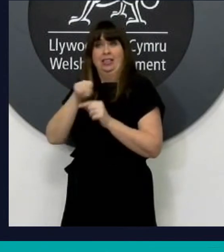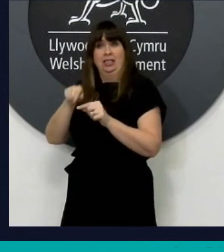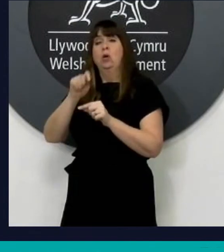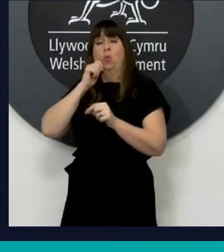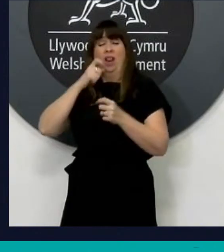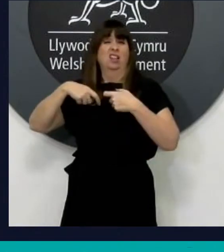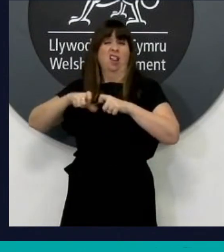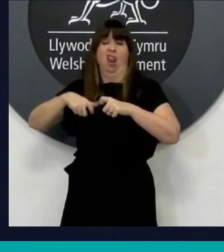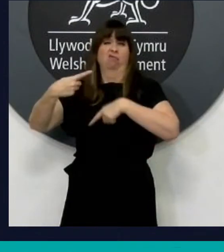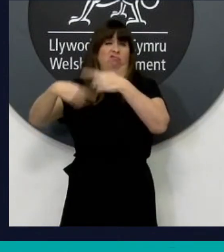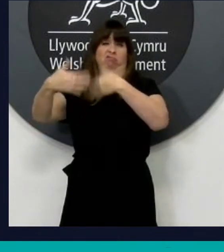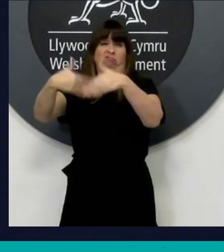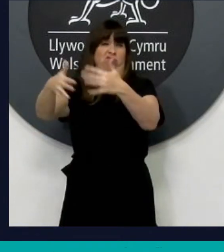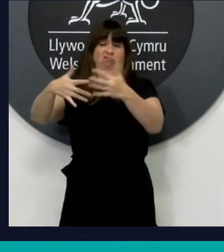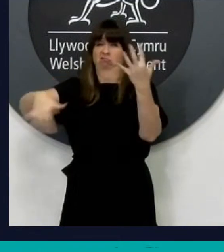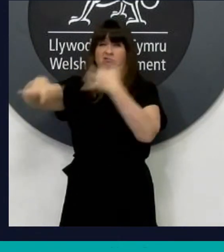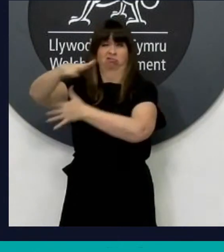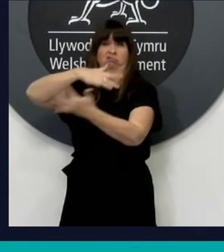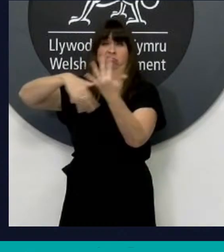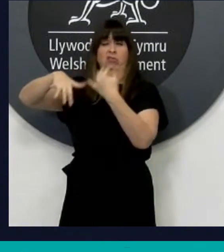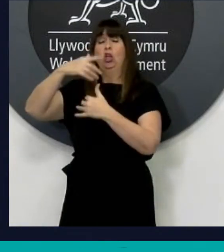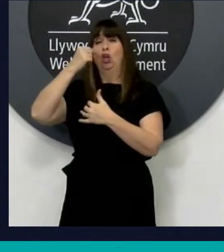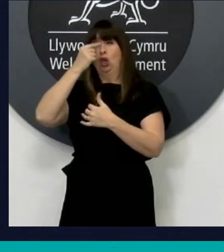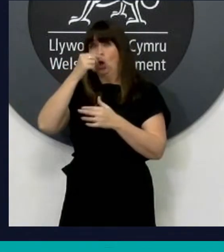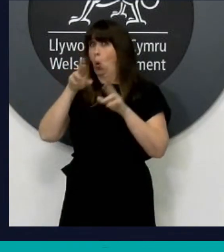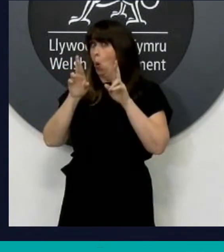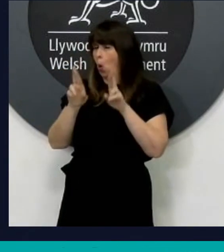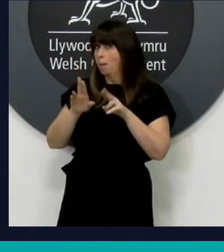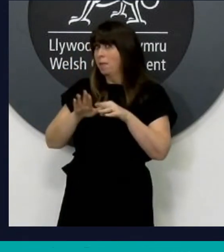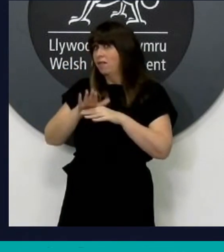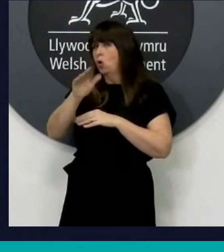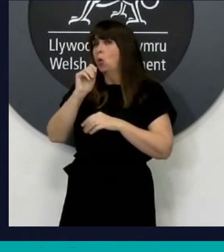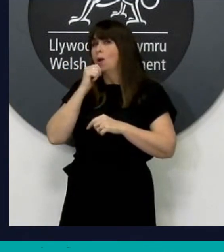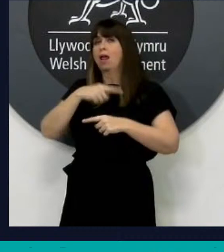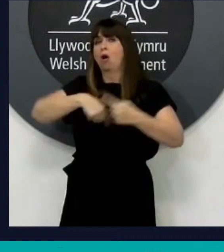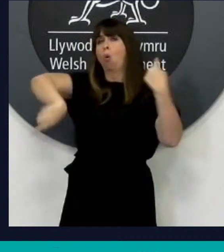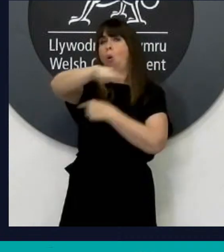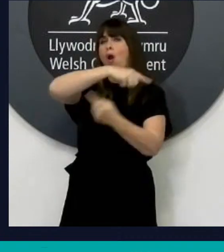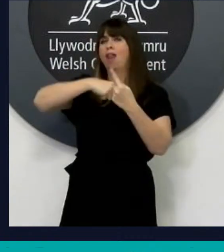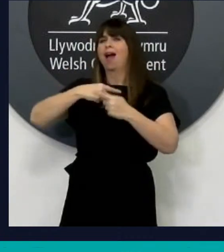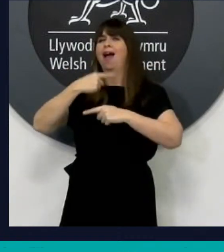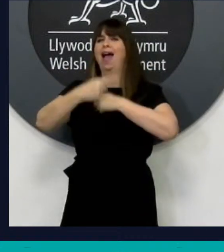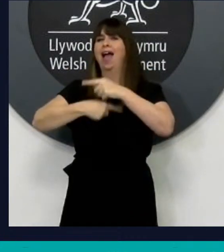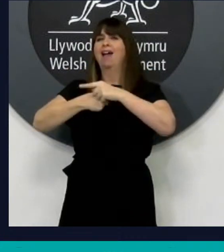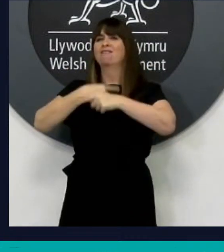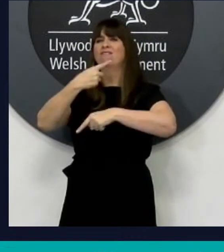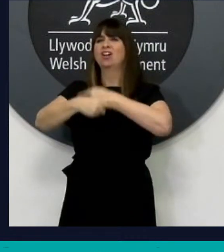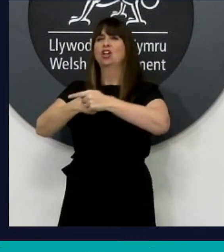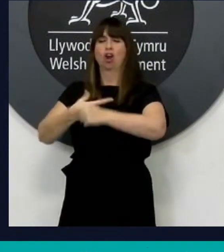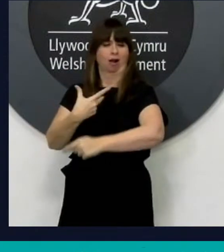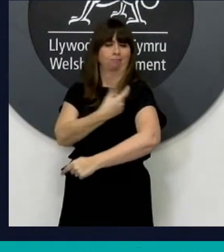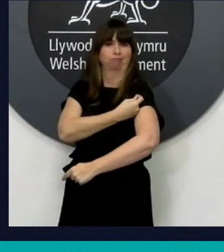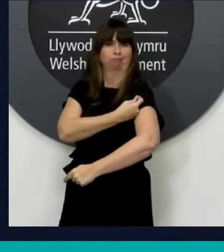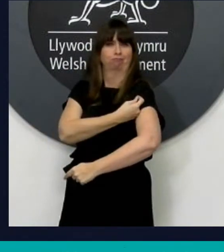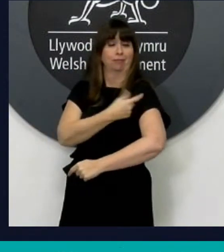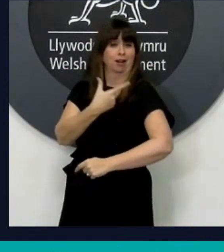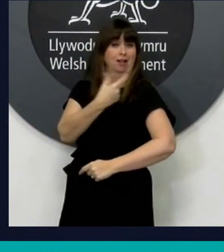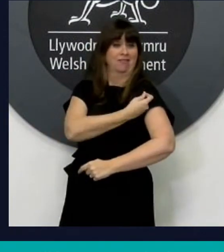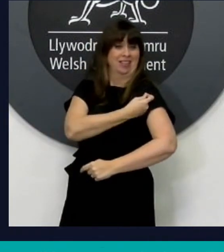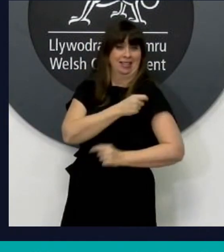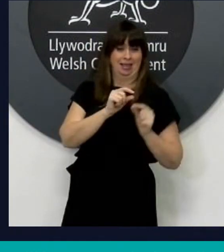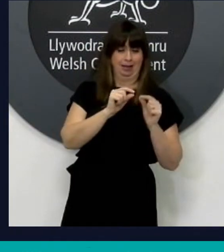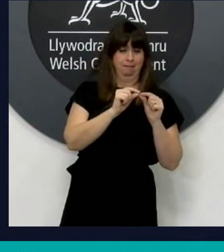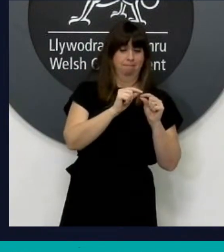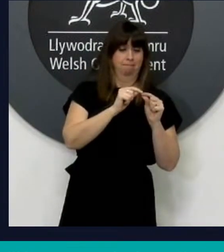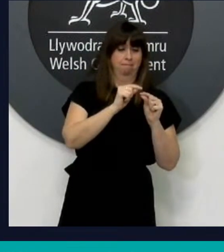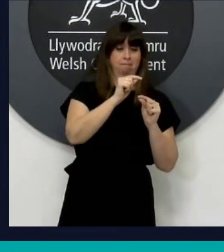away. I think we probably may be settling into hopefully an annual cycle. and the vaccine will be looked at